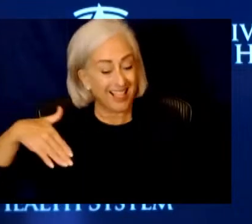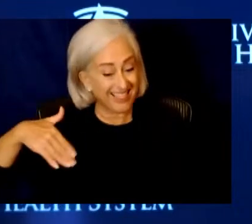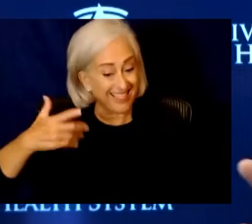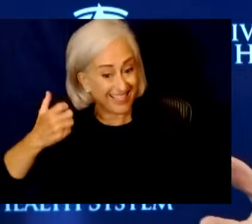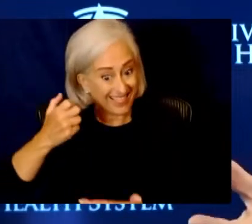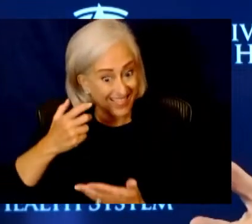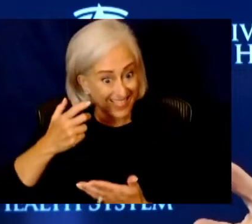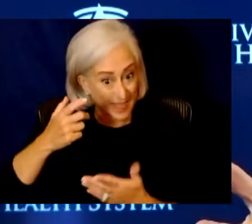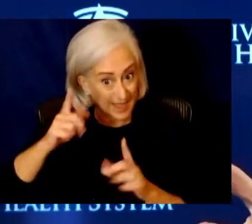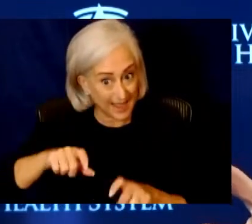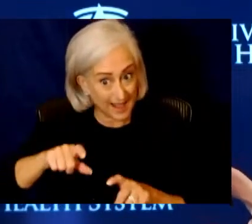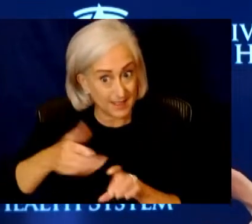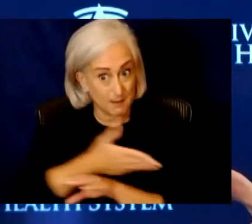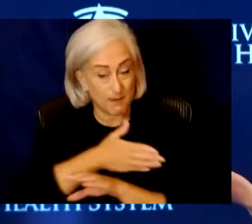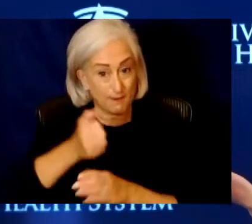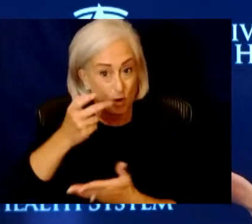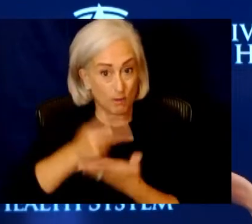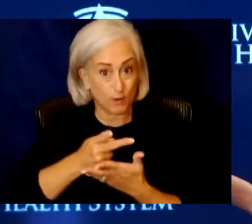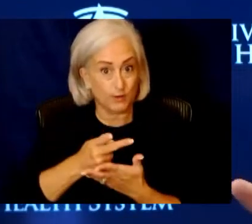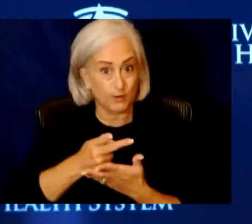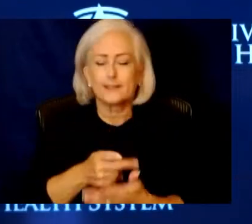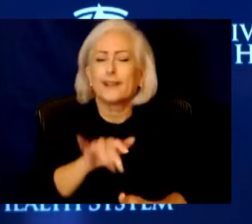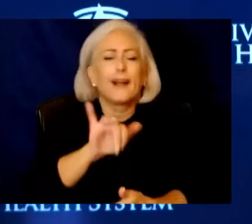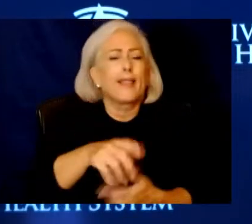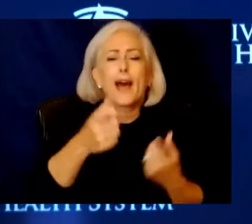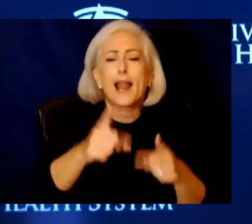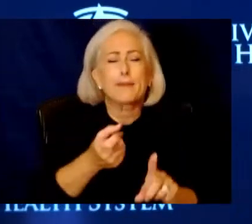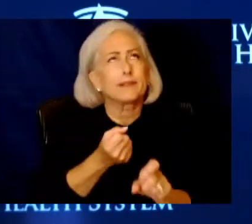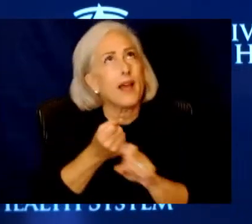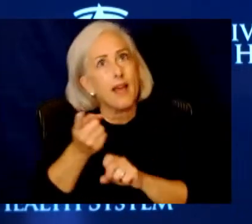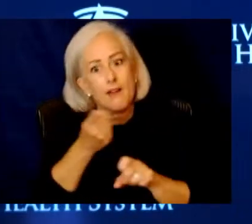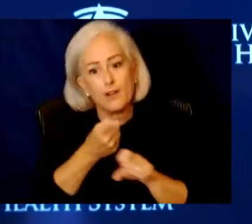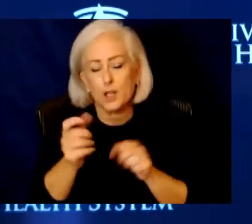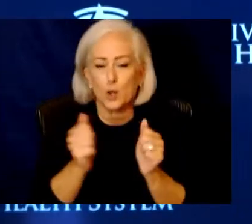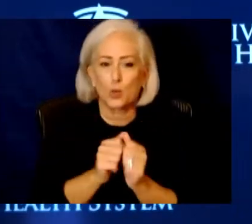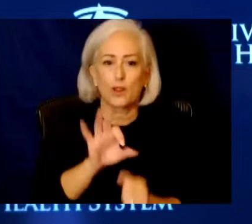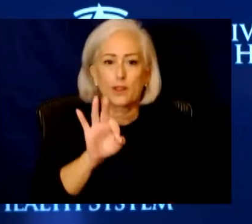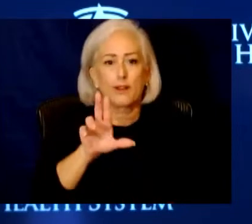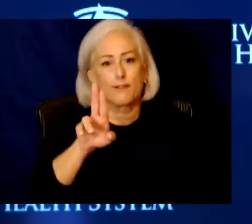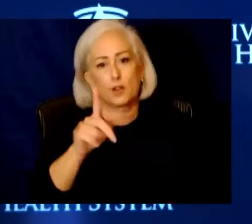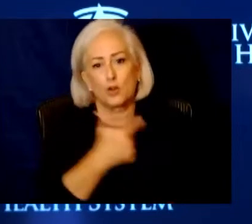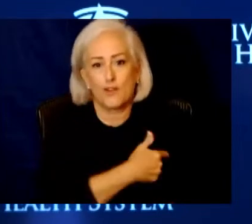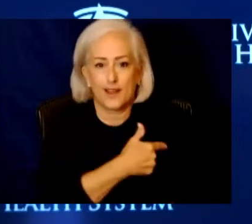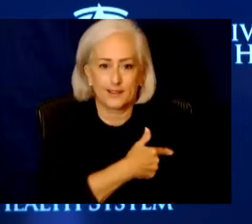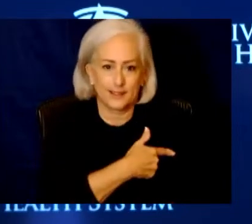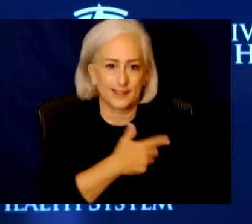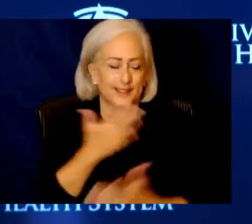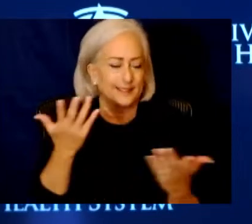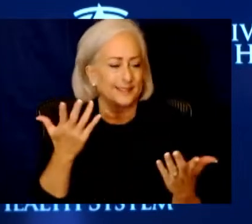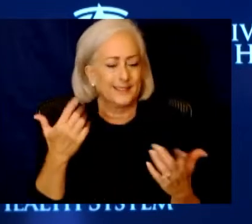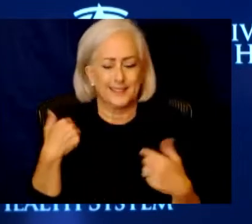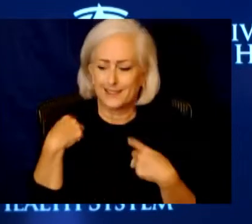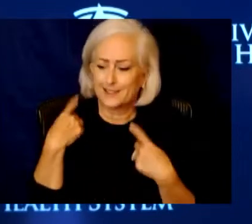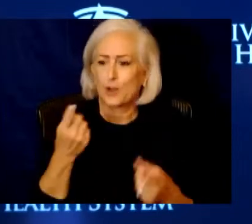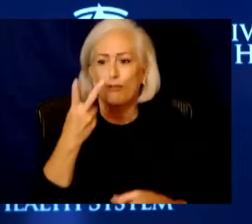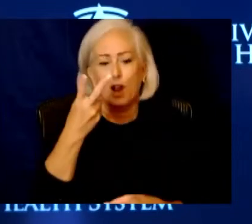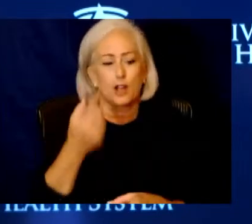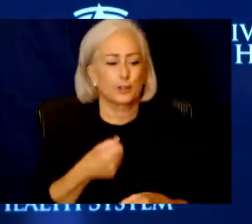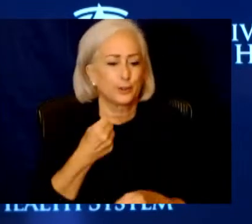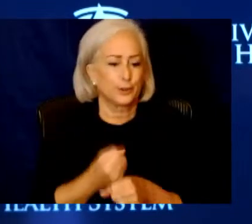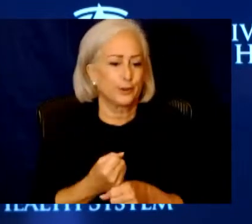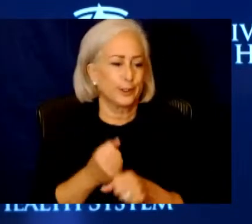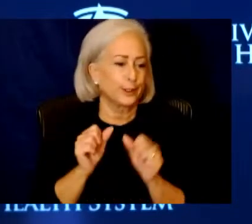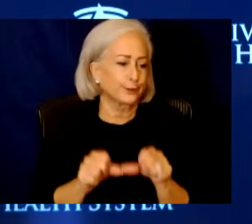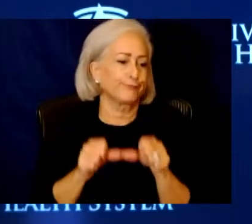But that's what happens with influenza vaccination every year. Yeah, and I think we're 2 years into this. This is a very safe technology. We're actually over